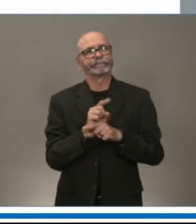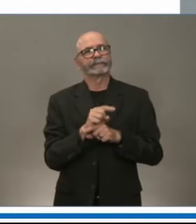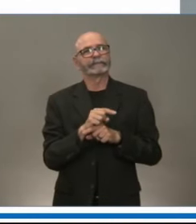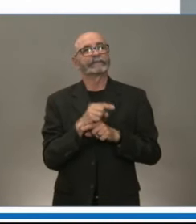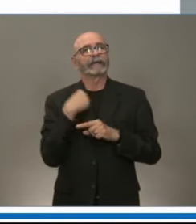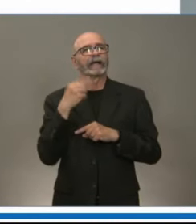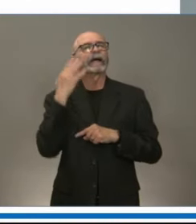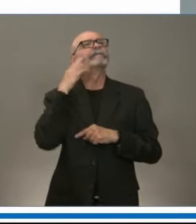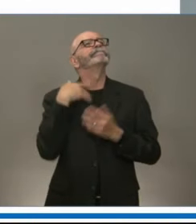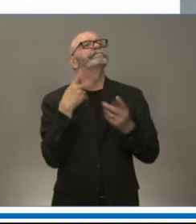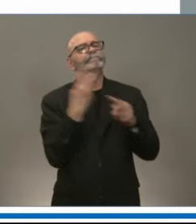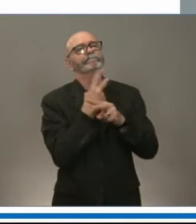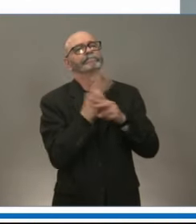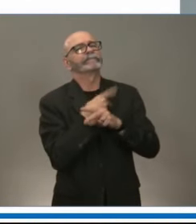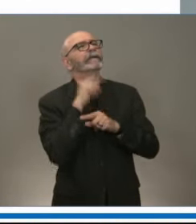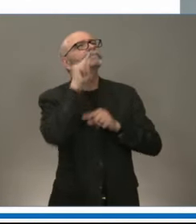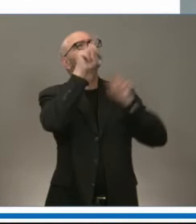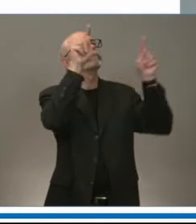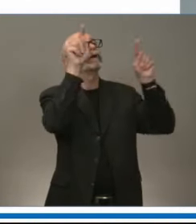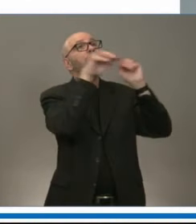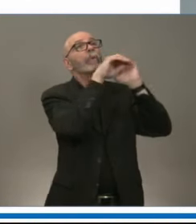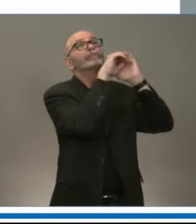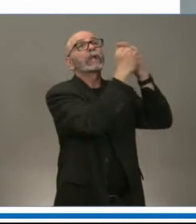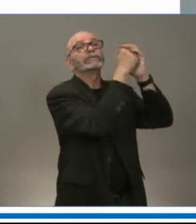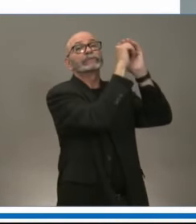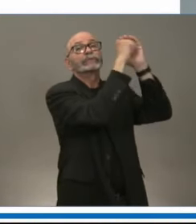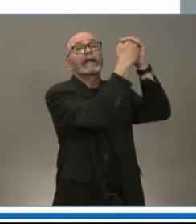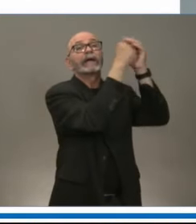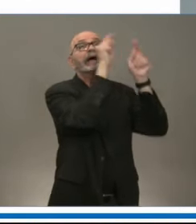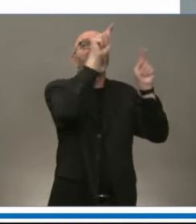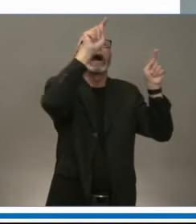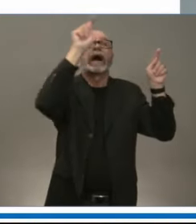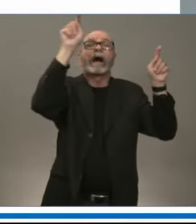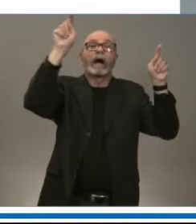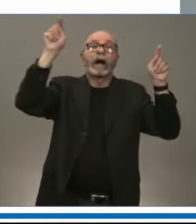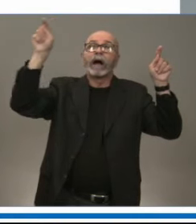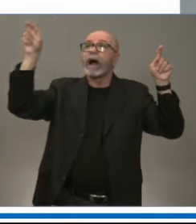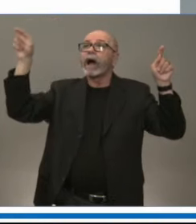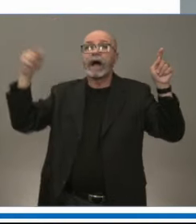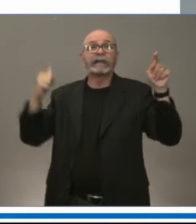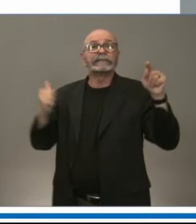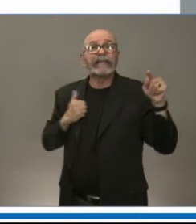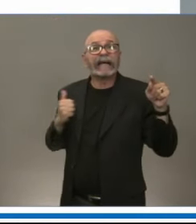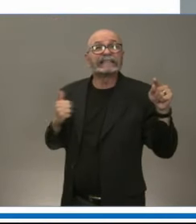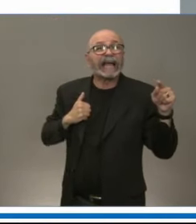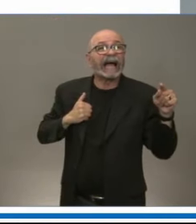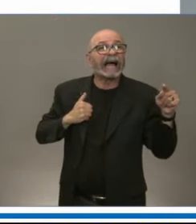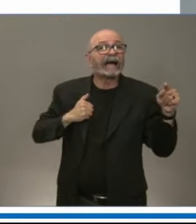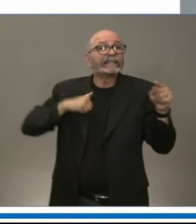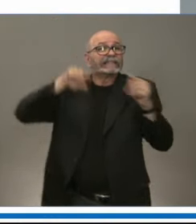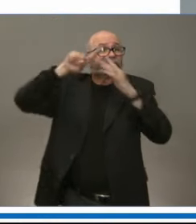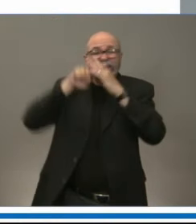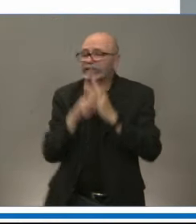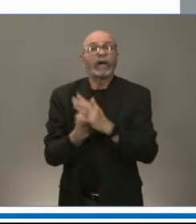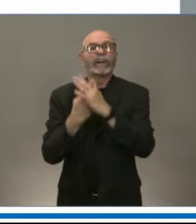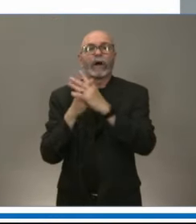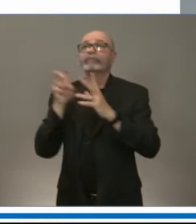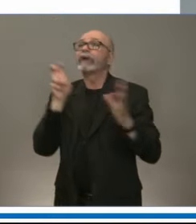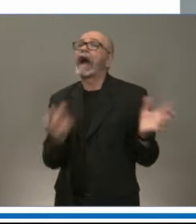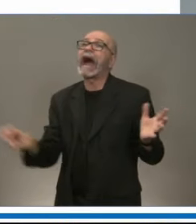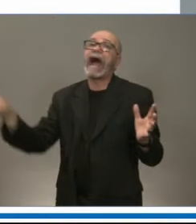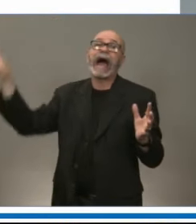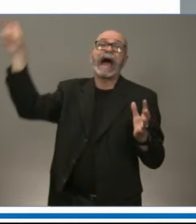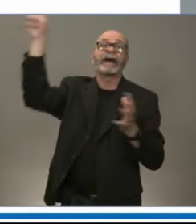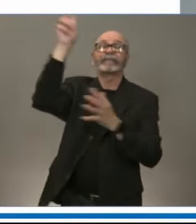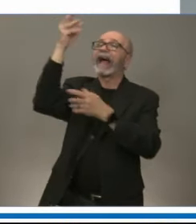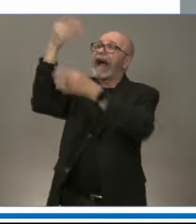in Canada. In every jurisdiction in Canada, it started with the introduction from travel. And then that went along for a period of time, and then